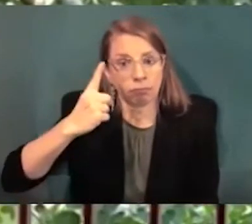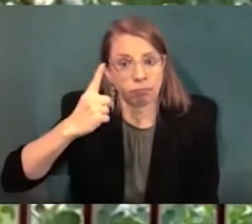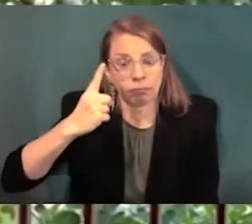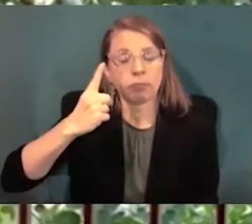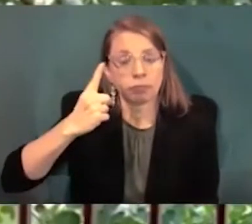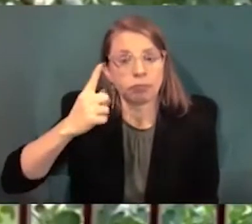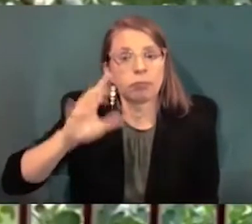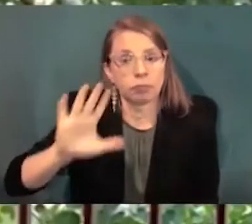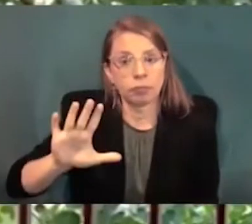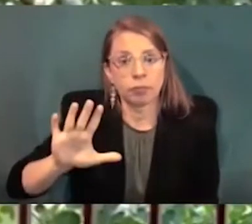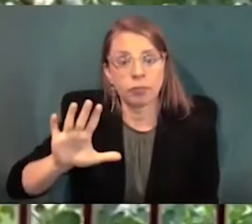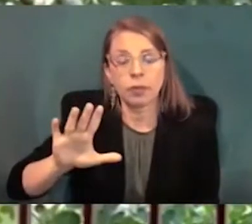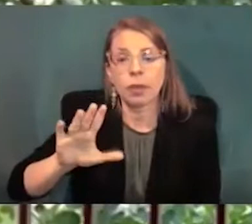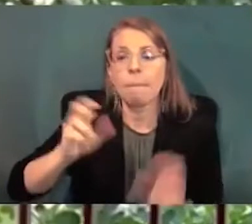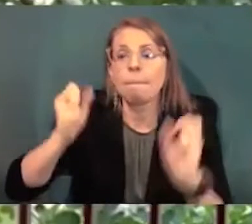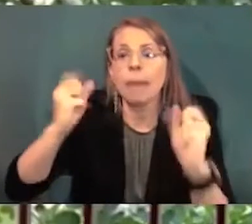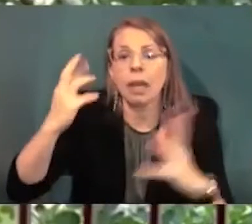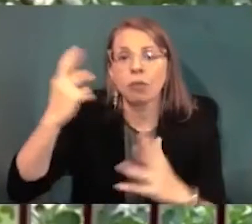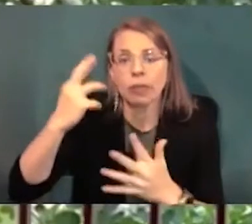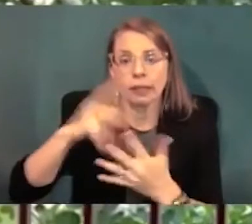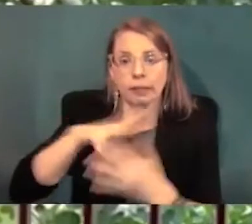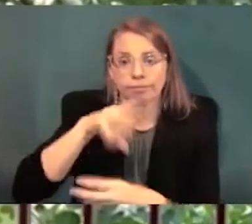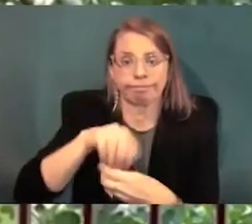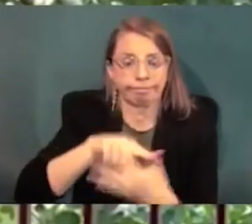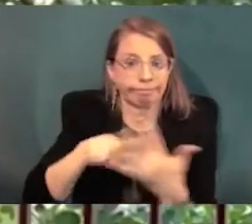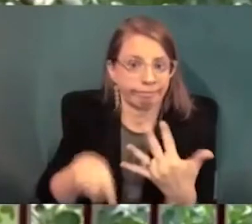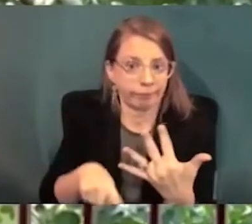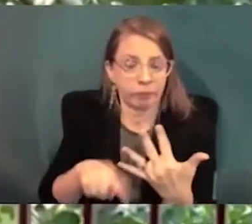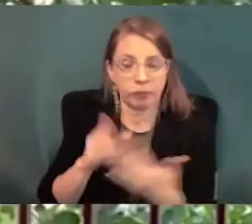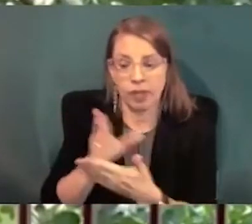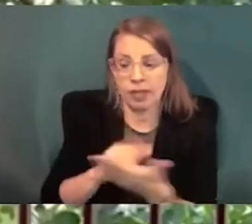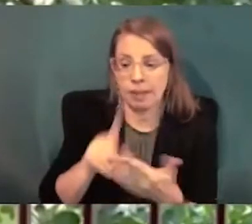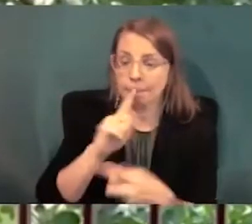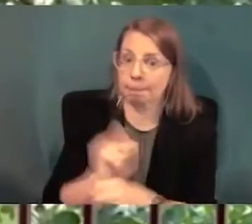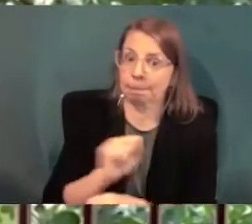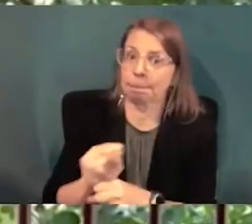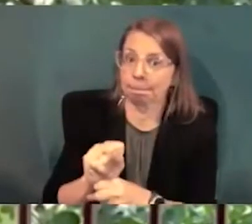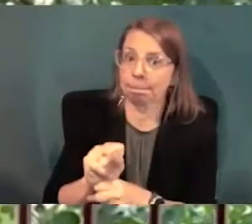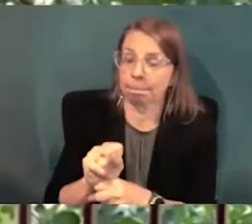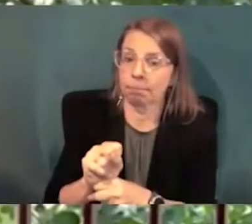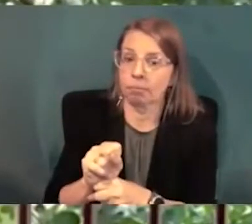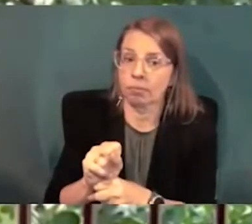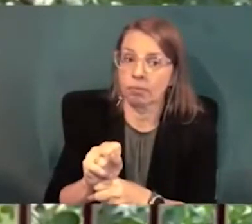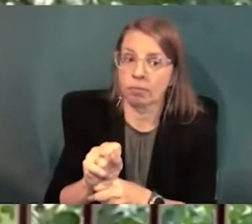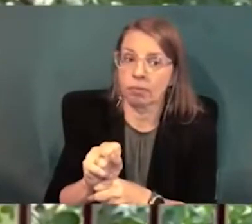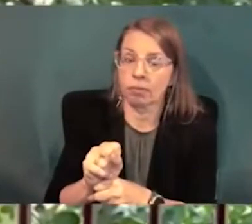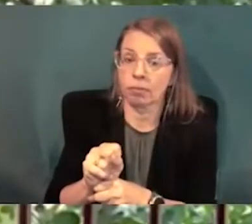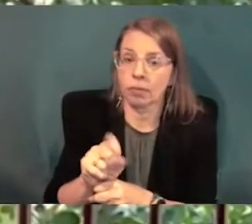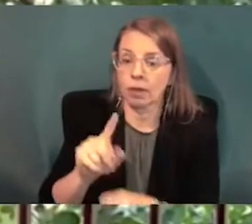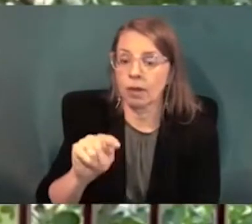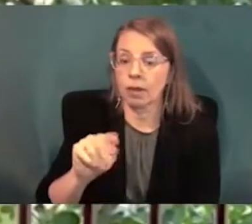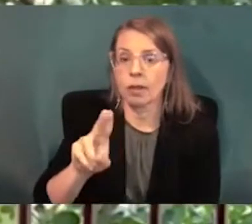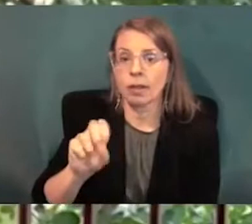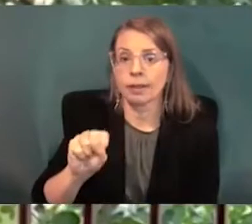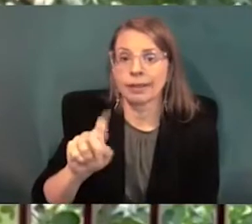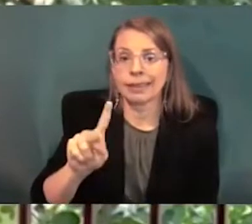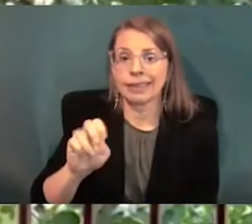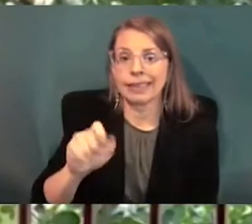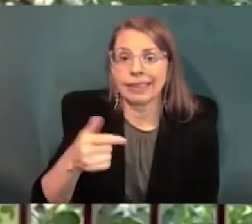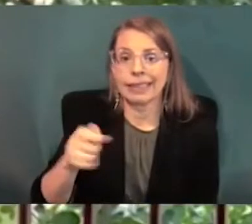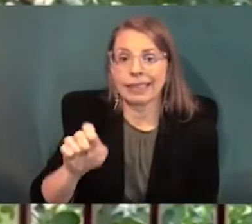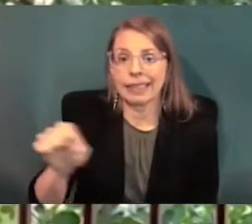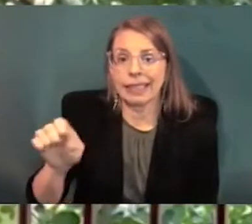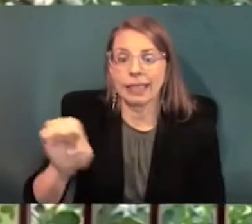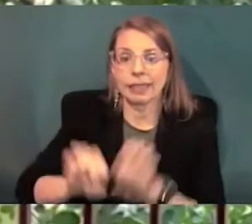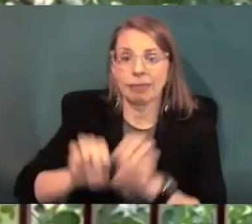So there are many factors, and some of those things are very real, such as the Tuskegee and the experimentation, but then